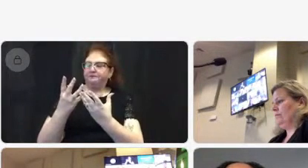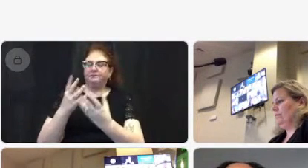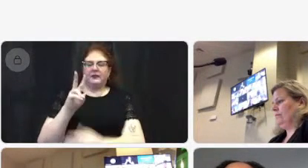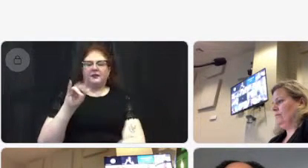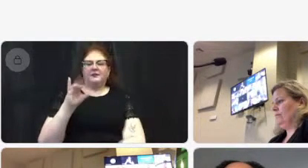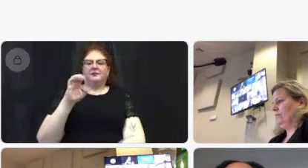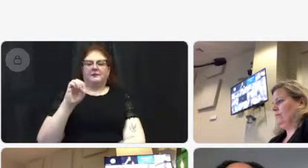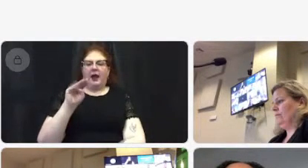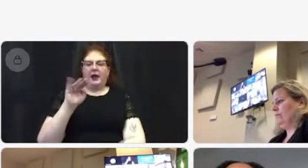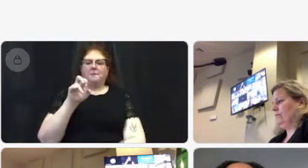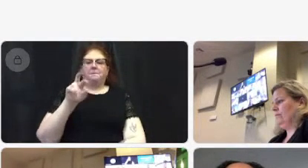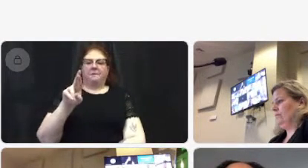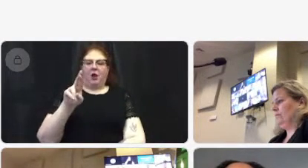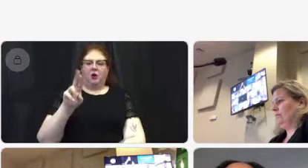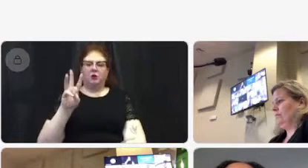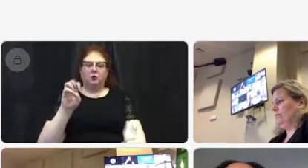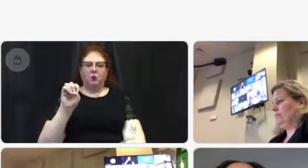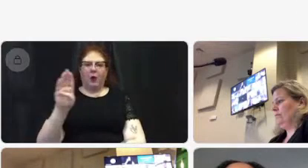Webb.